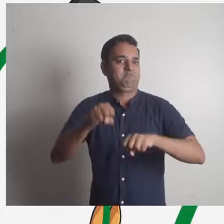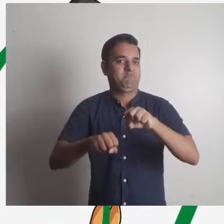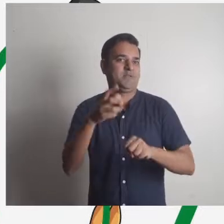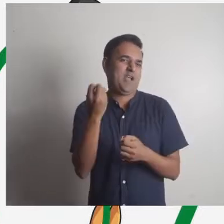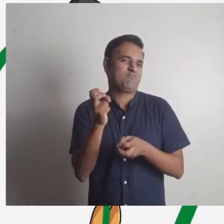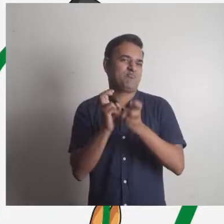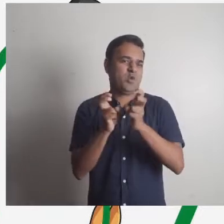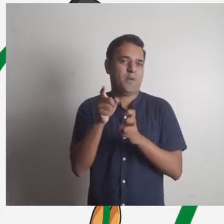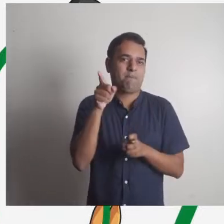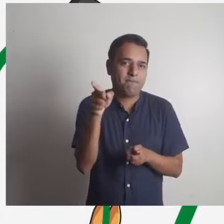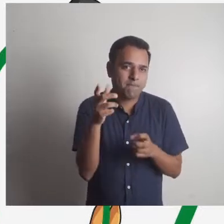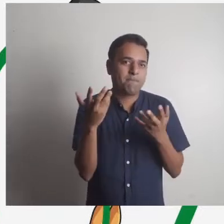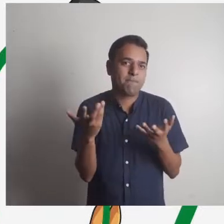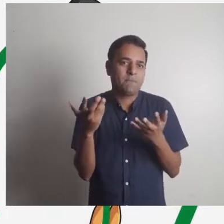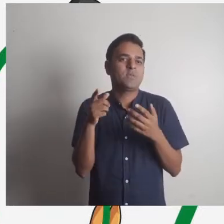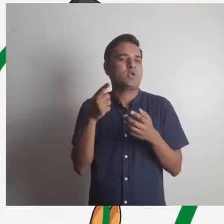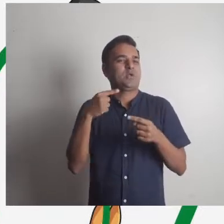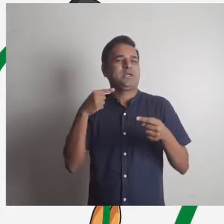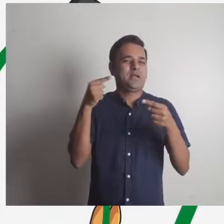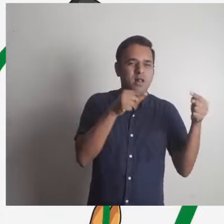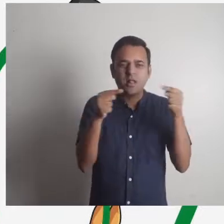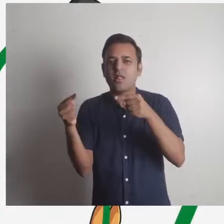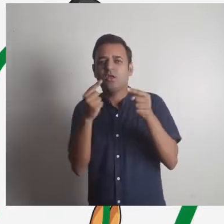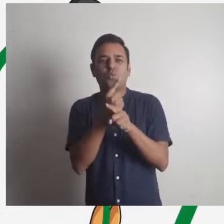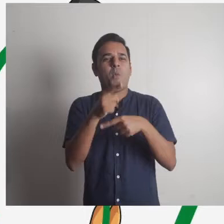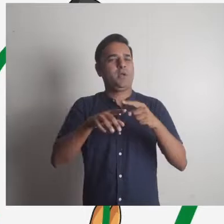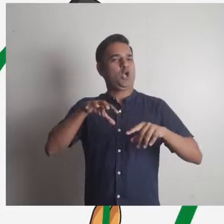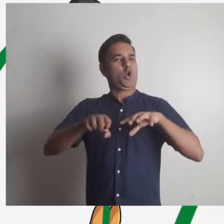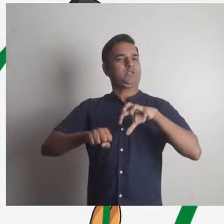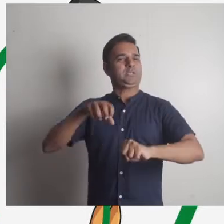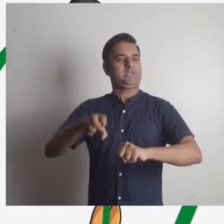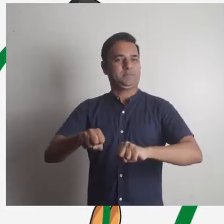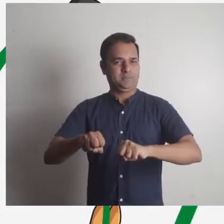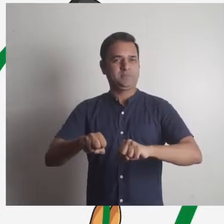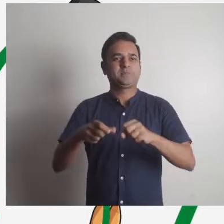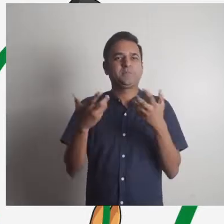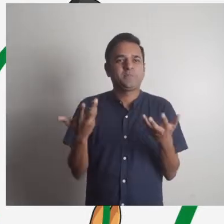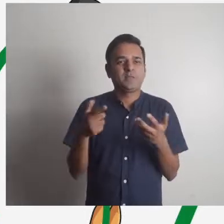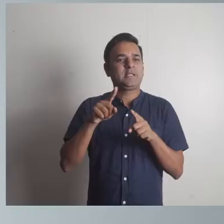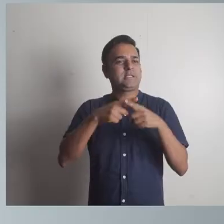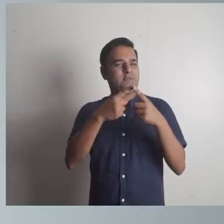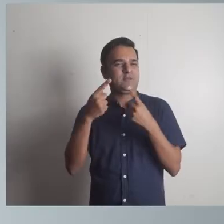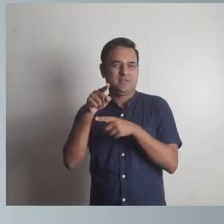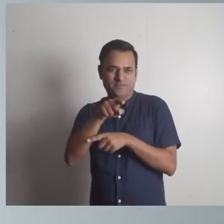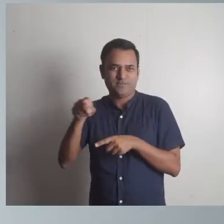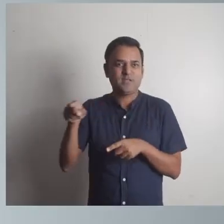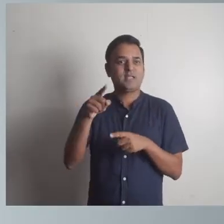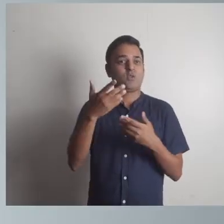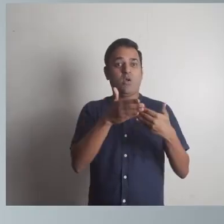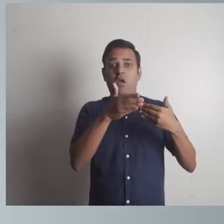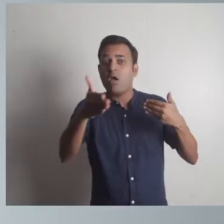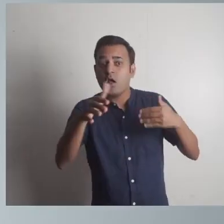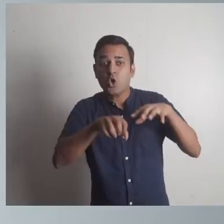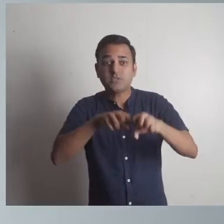still part of our bodies, our institutions, the environment, all of that today. Okay, and